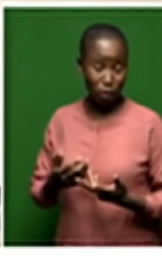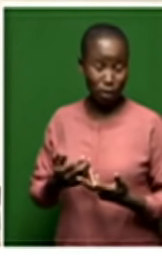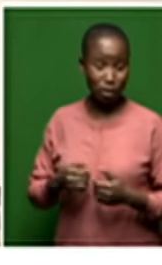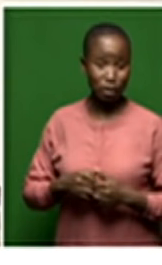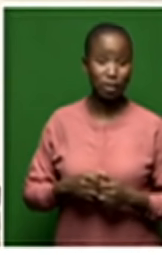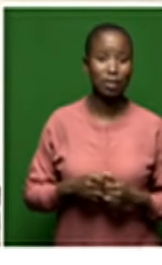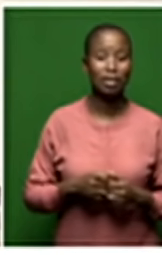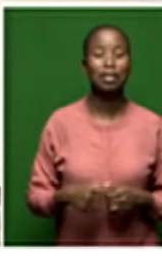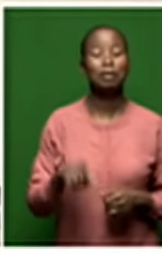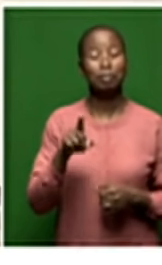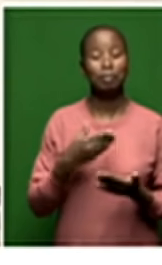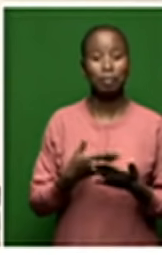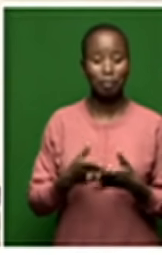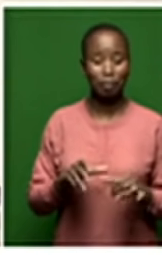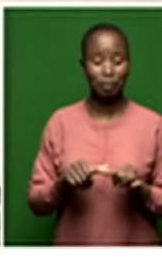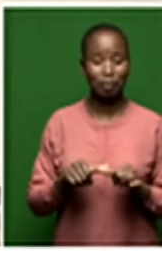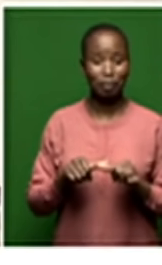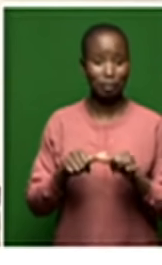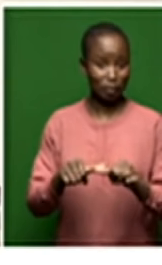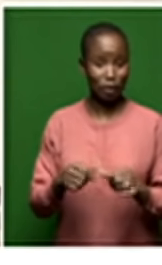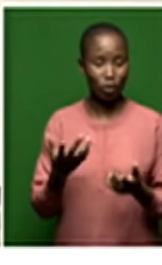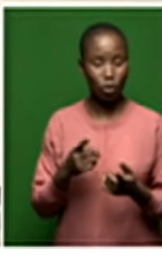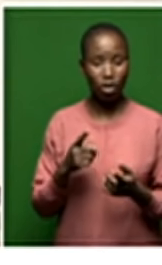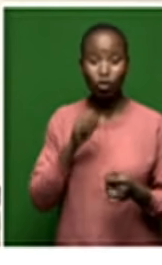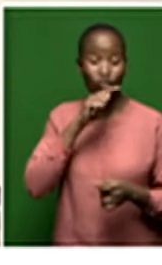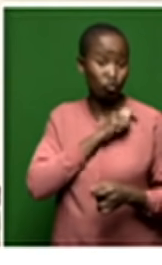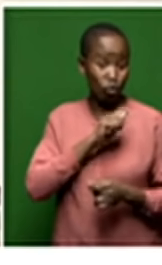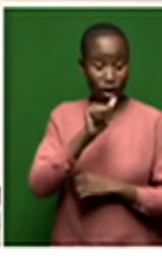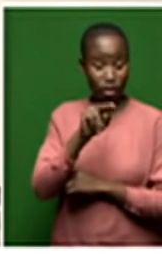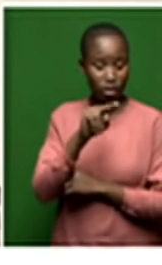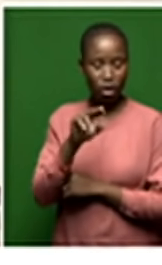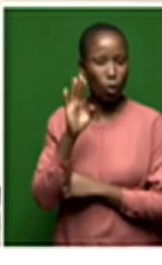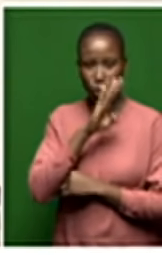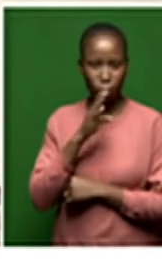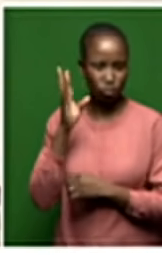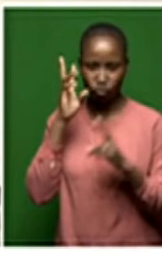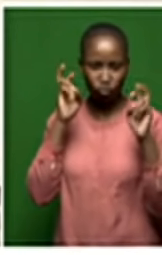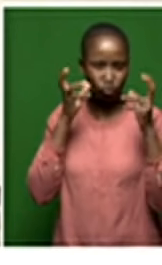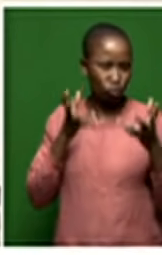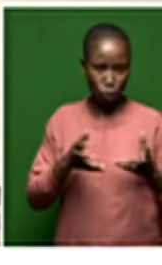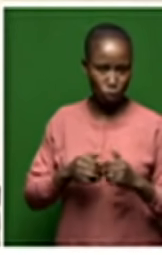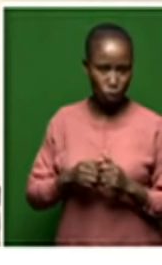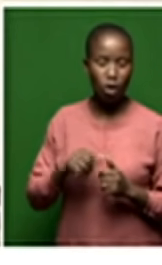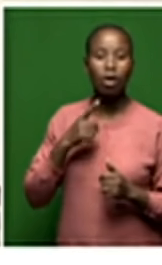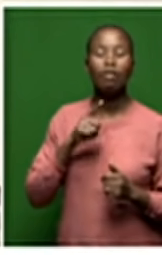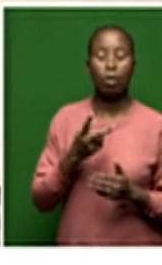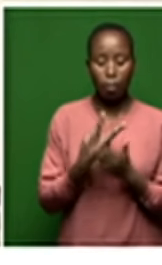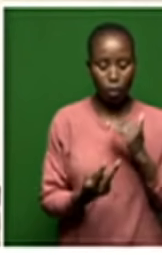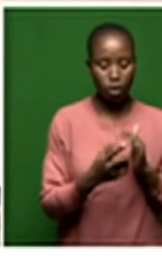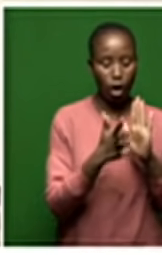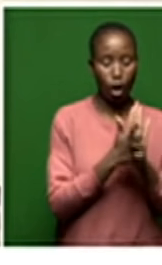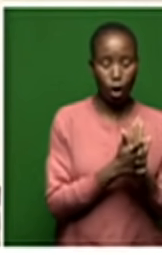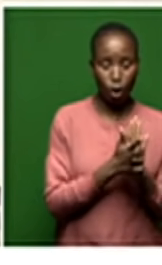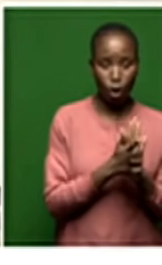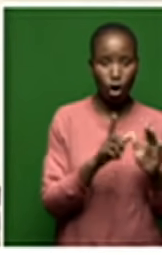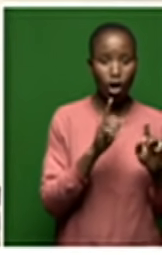not acceptable to the ANC. There's no such a thing. The collective work of both the legal committee of the